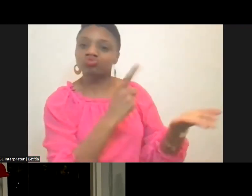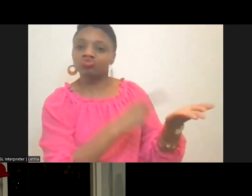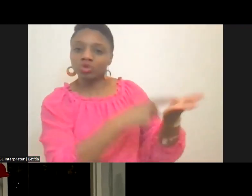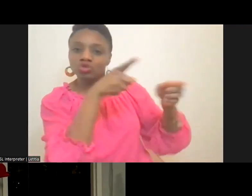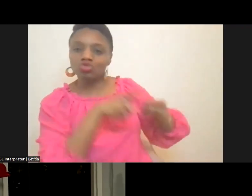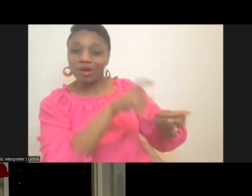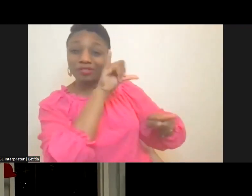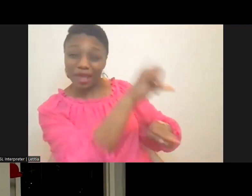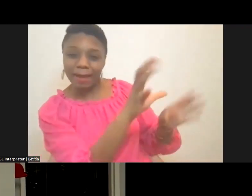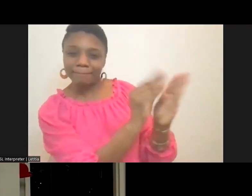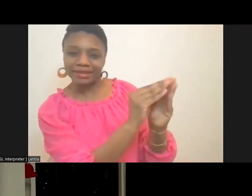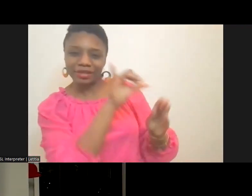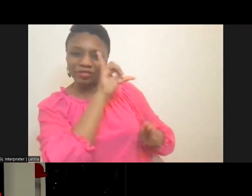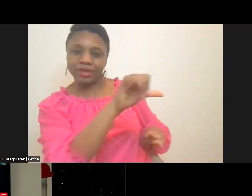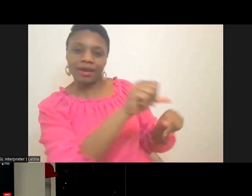So,